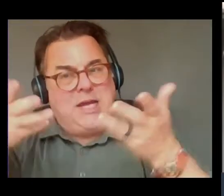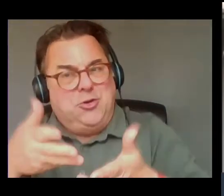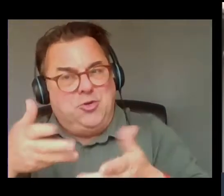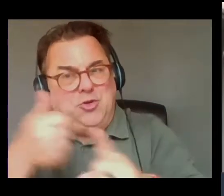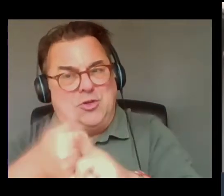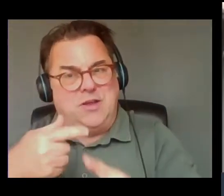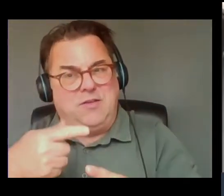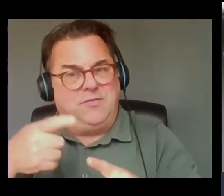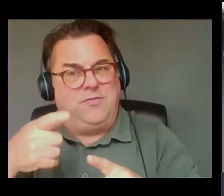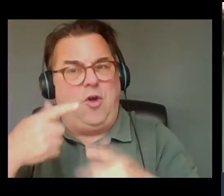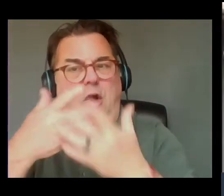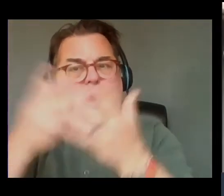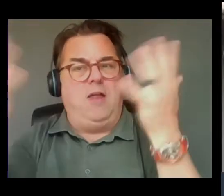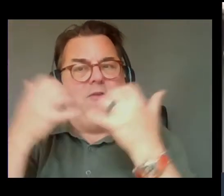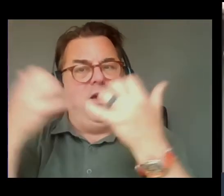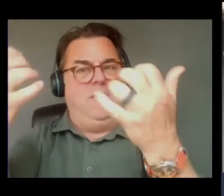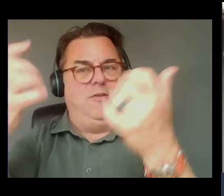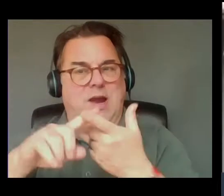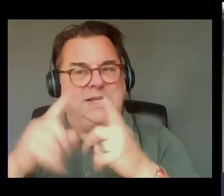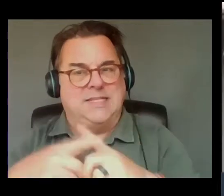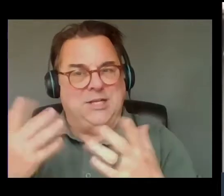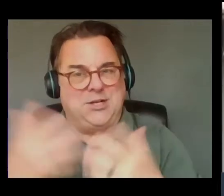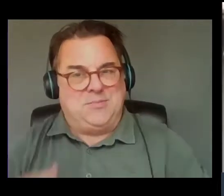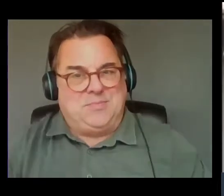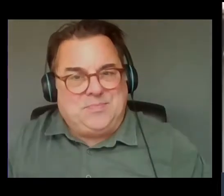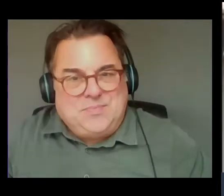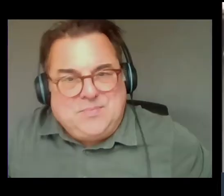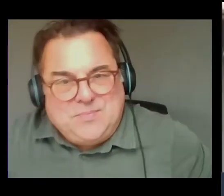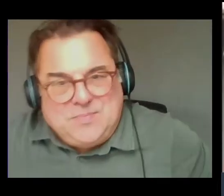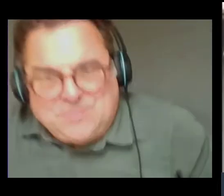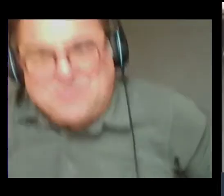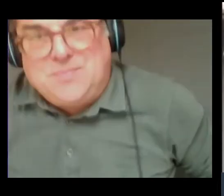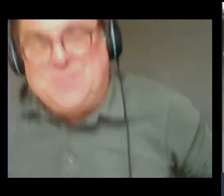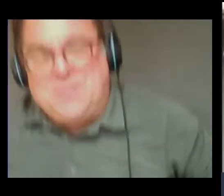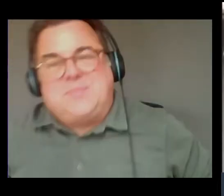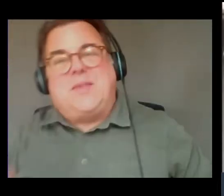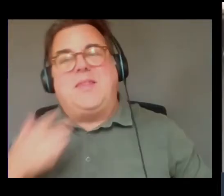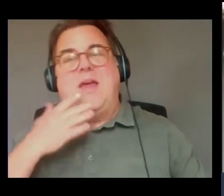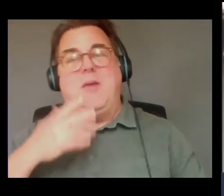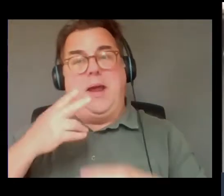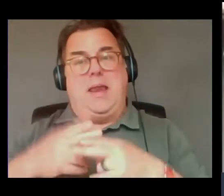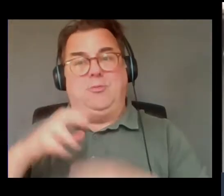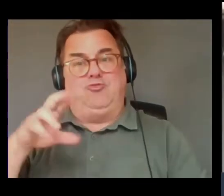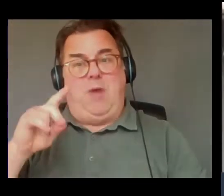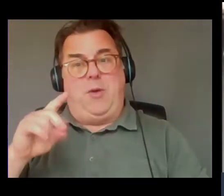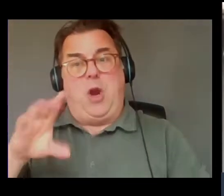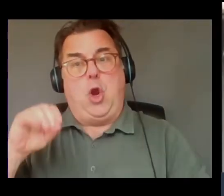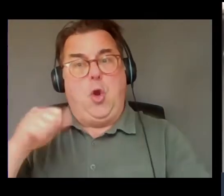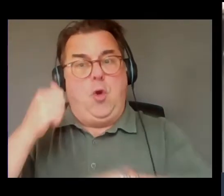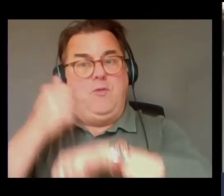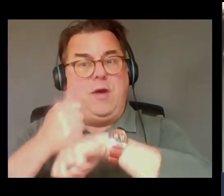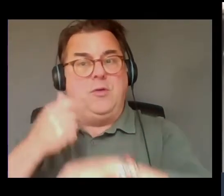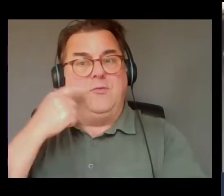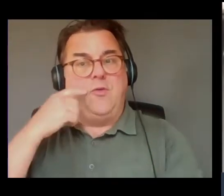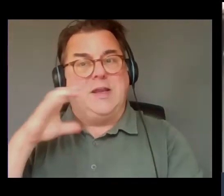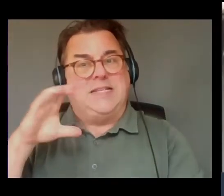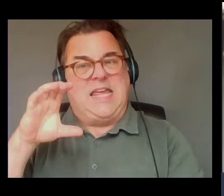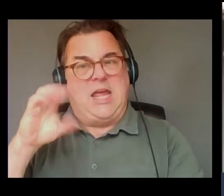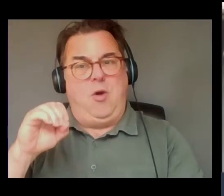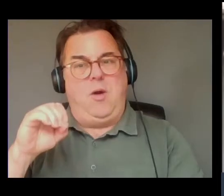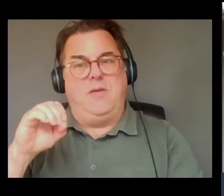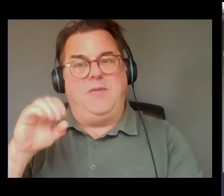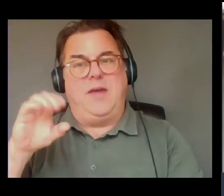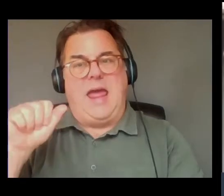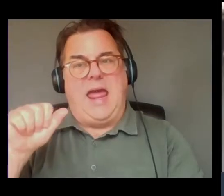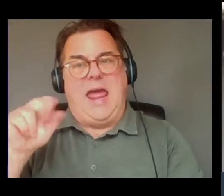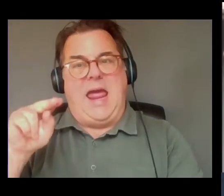all of our friends here who are watching. Awesome, thank you. So I'm Robert, one of the co-founders and CEO of Anyscale, and we are